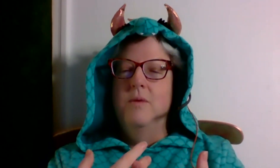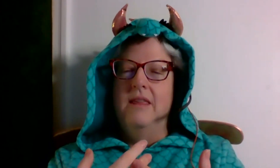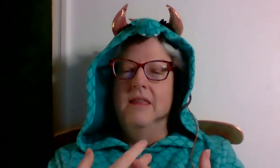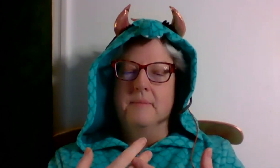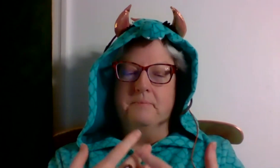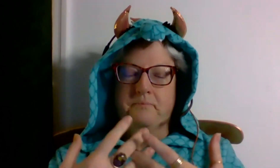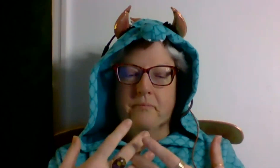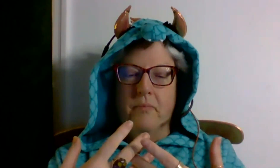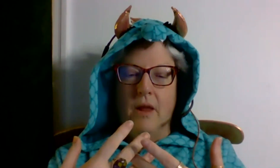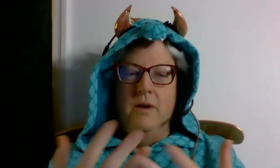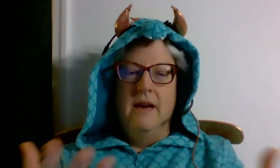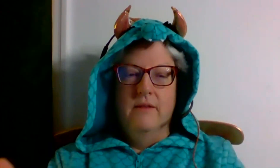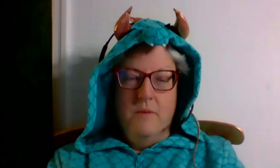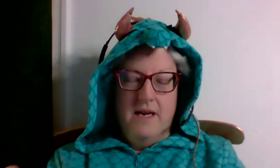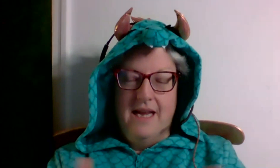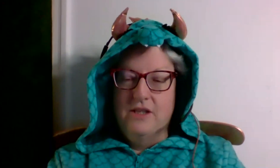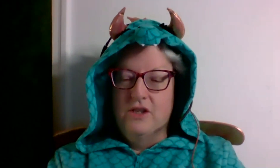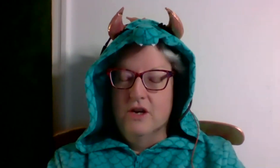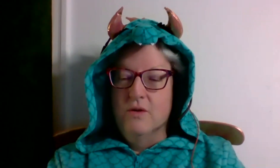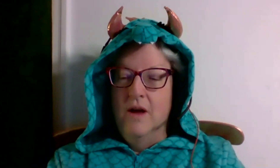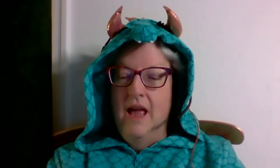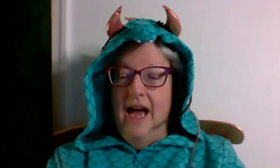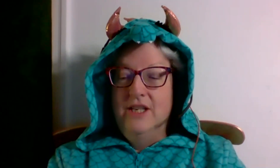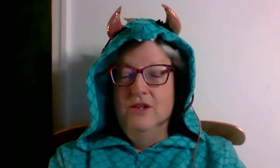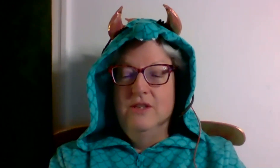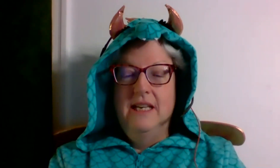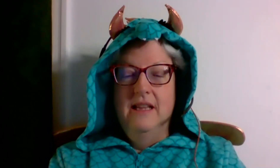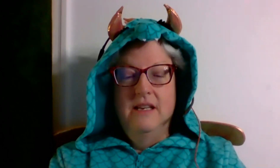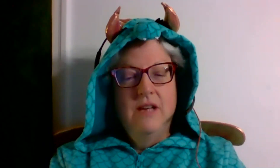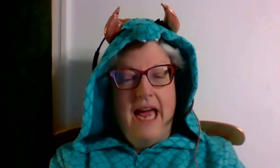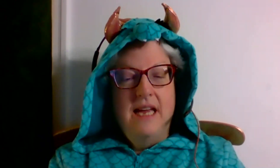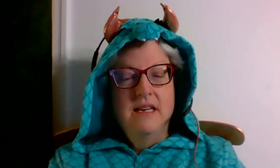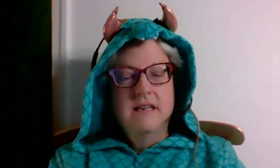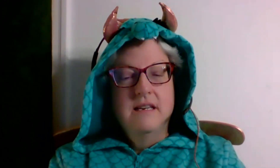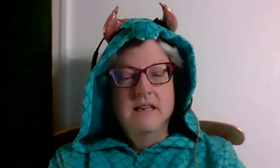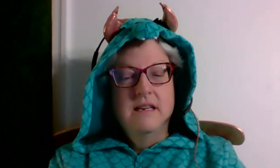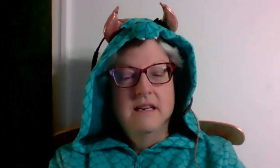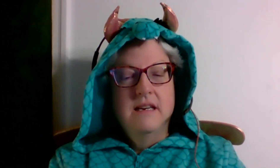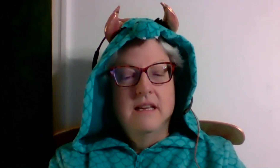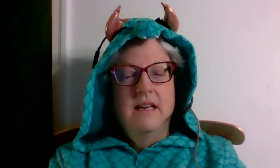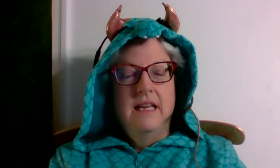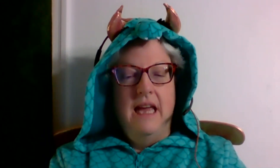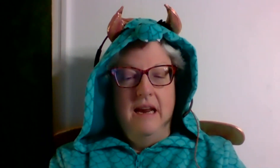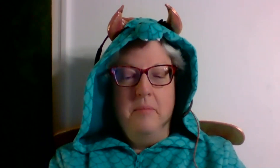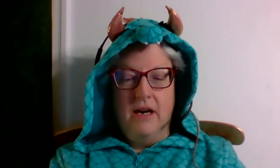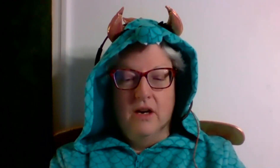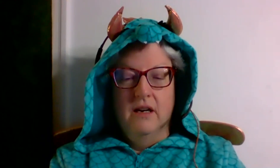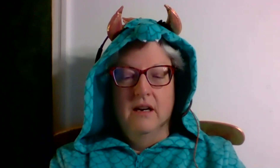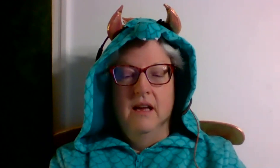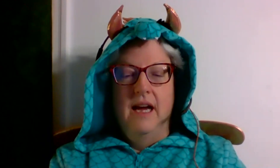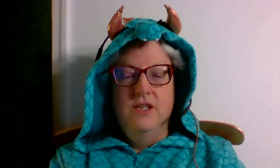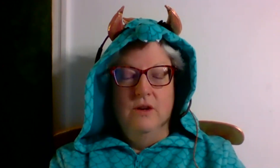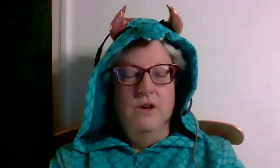share with everyone. And so I do see the little cat getting